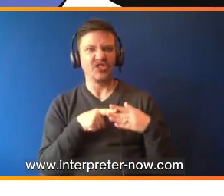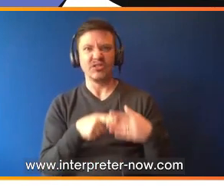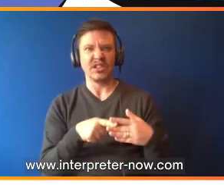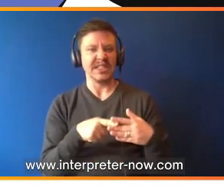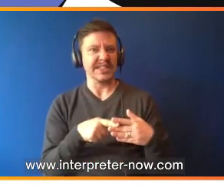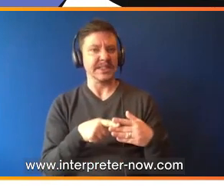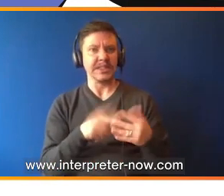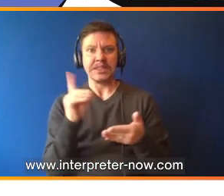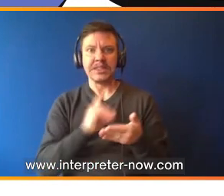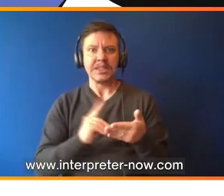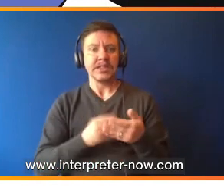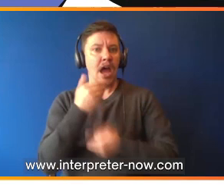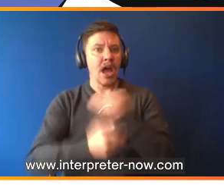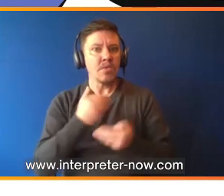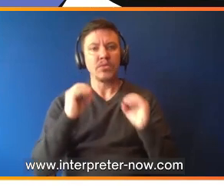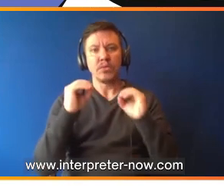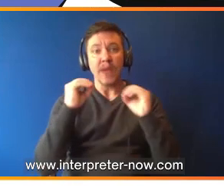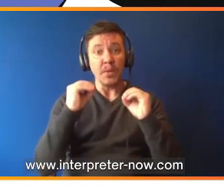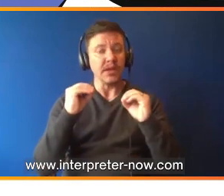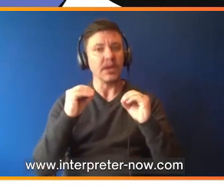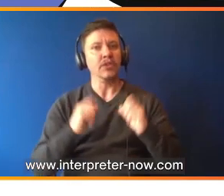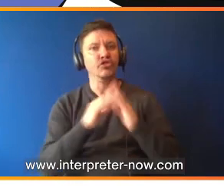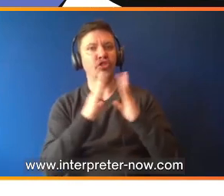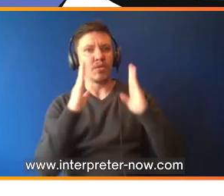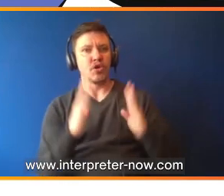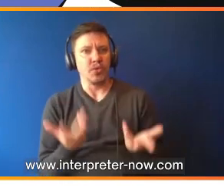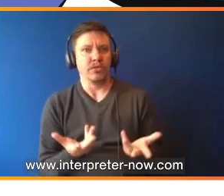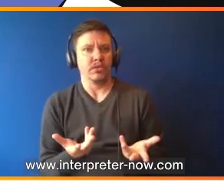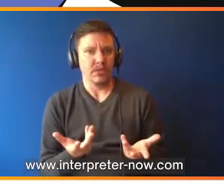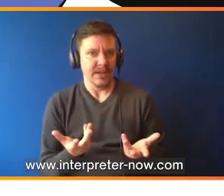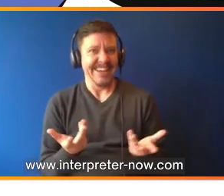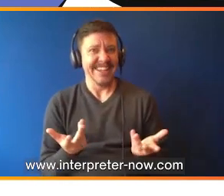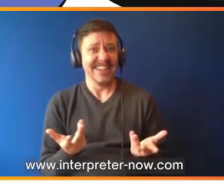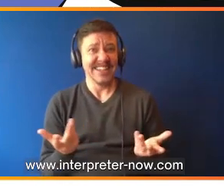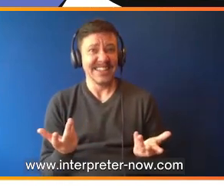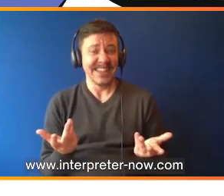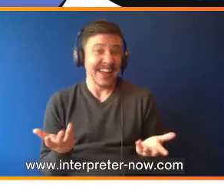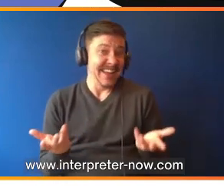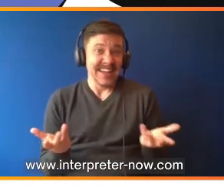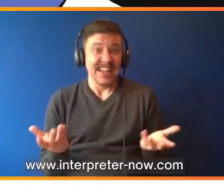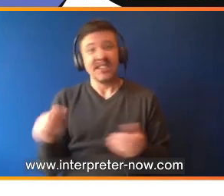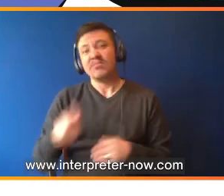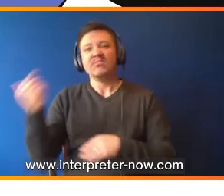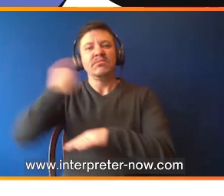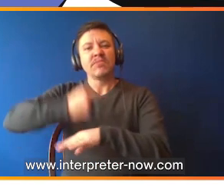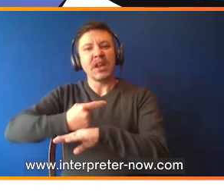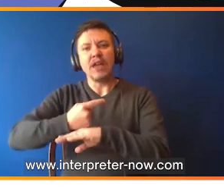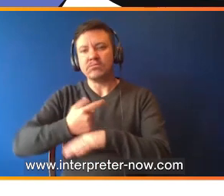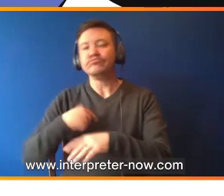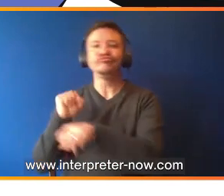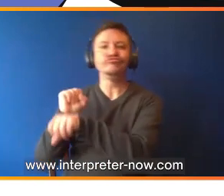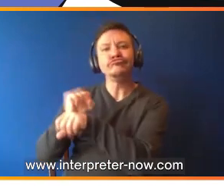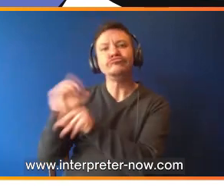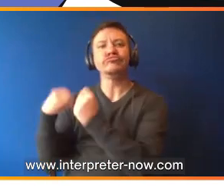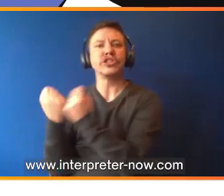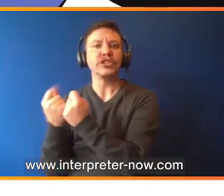usually literally go out of the building and talk to people on the street or talk to potential users and get an understanding of